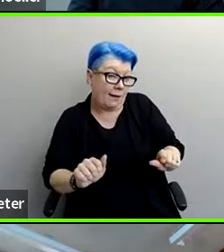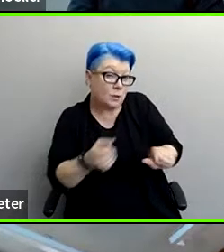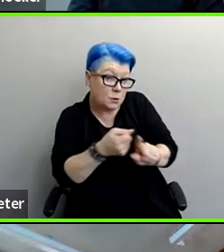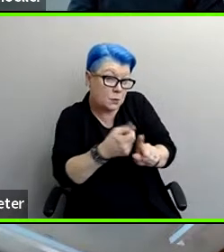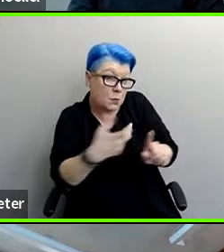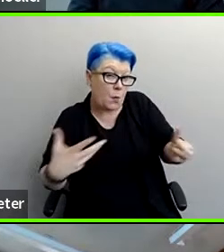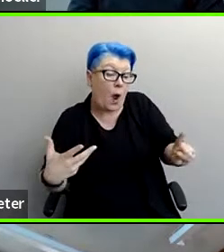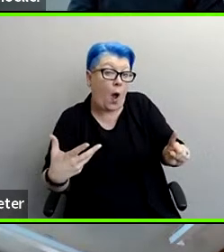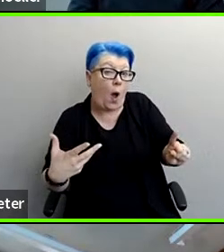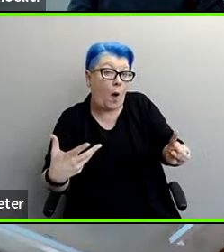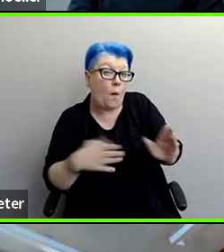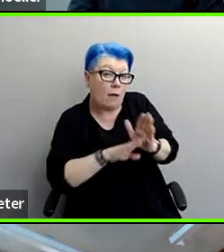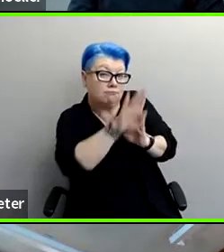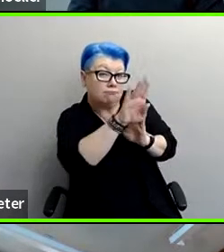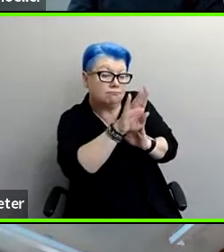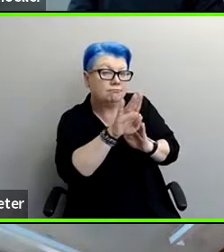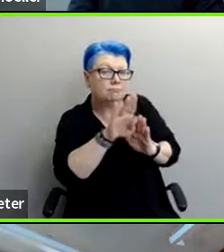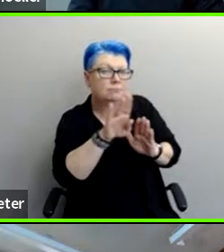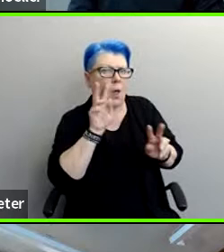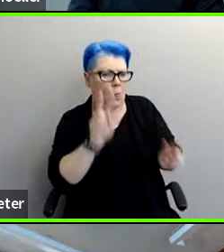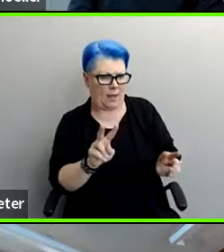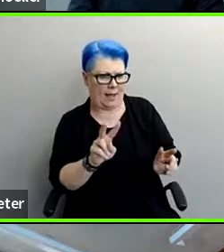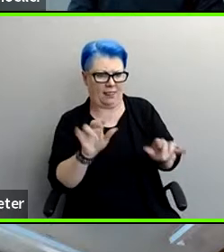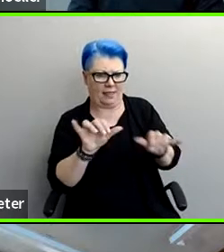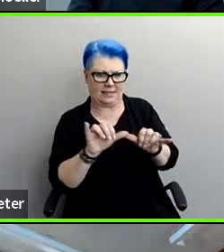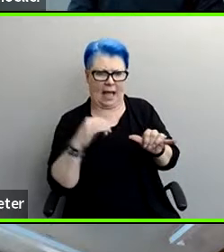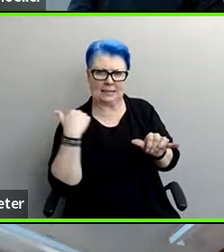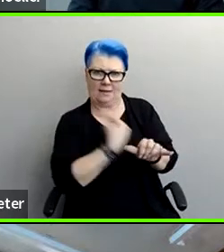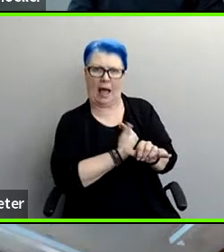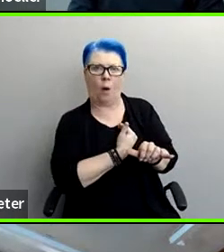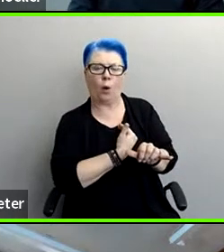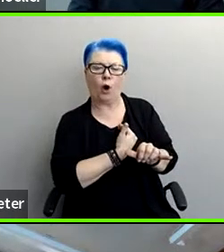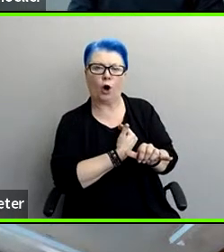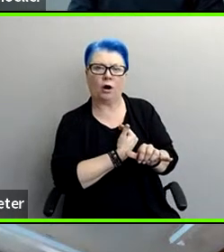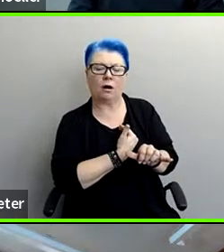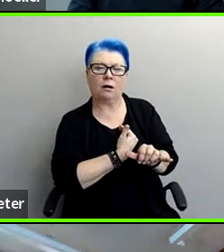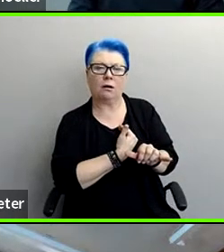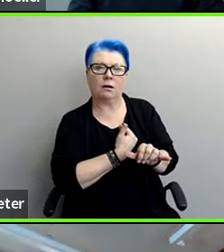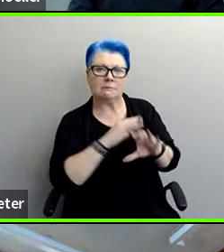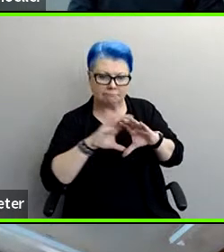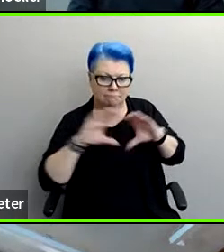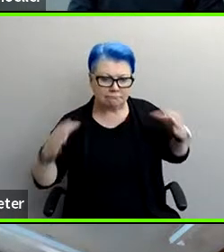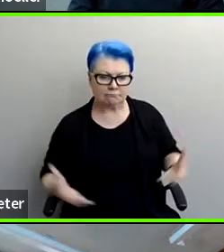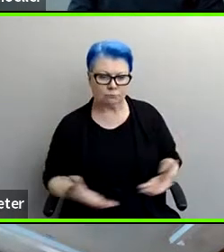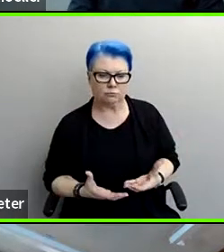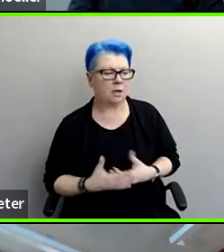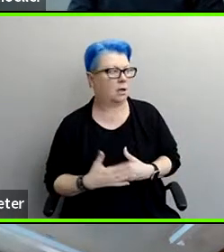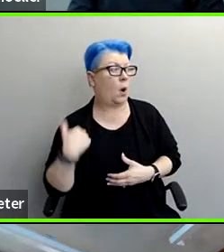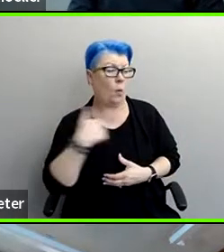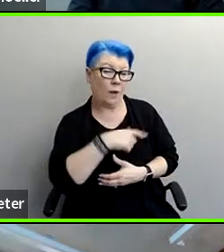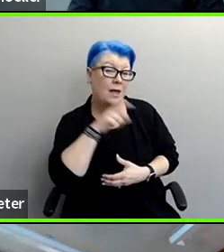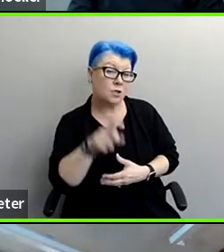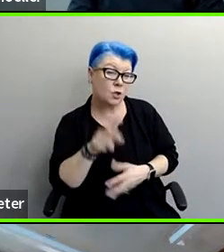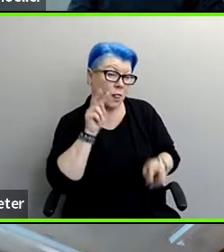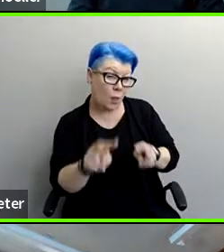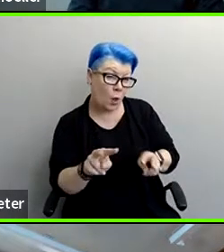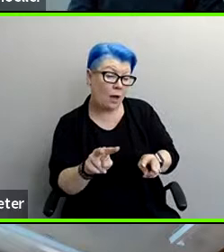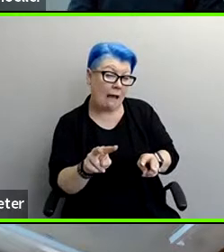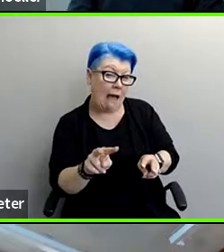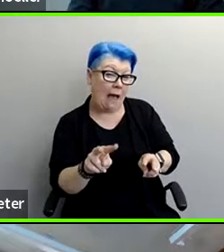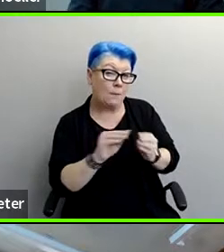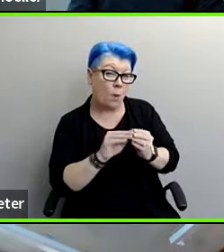our organization, that, I would think that we should explore increasing the tuition reimbursement funding even more in the